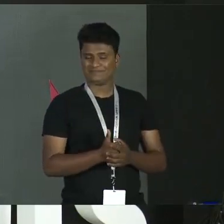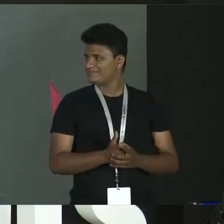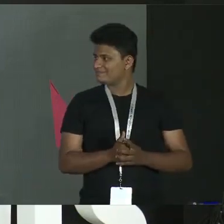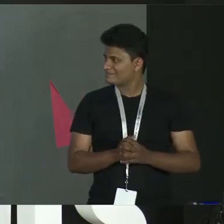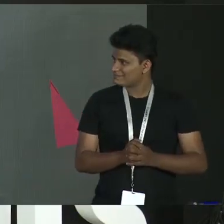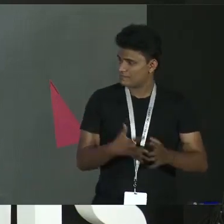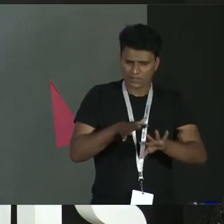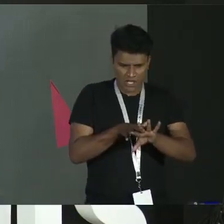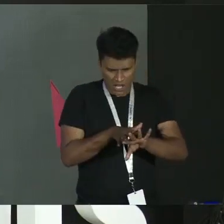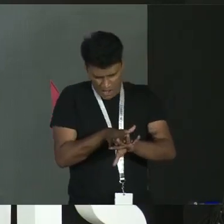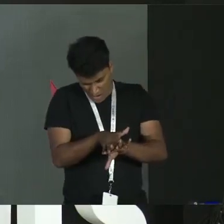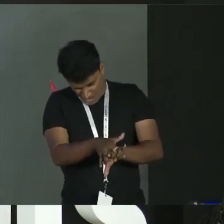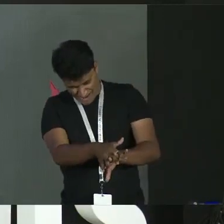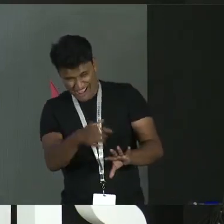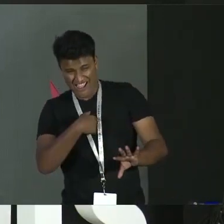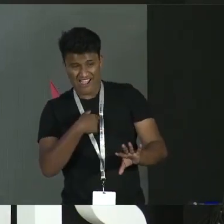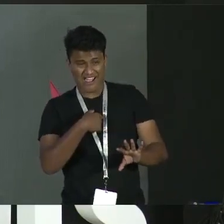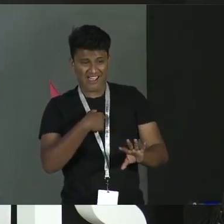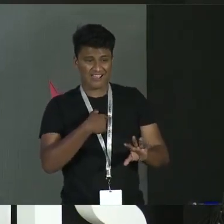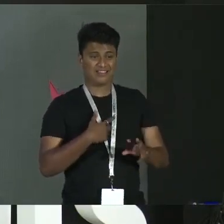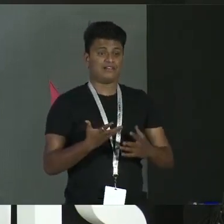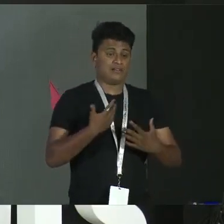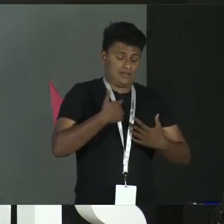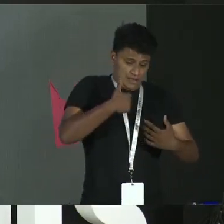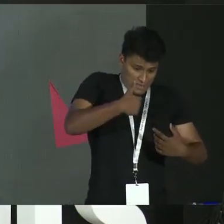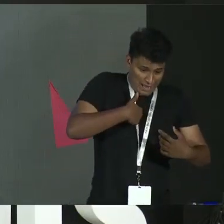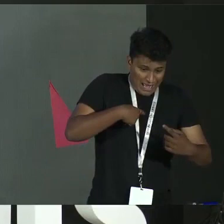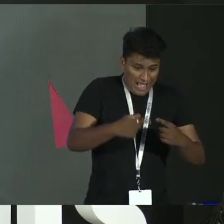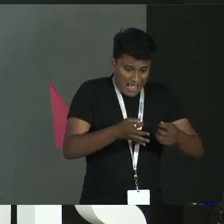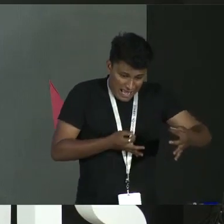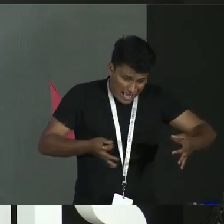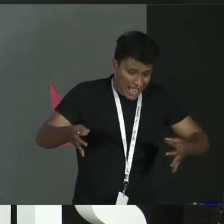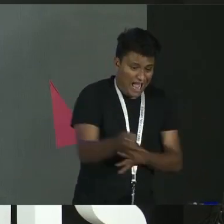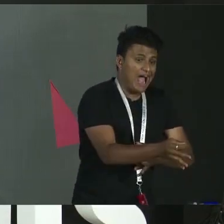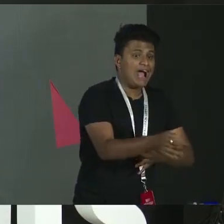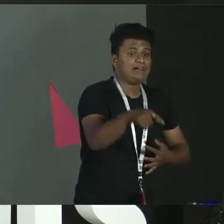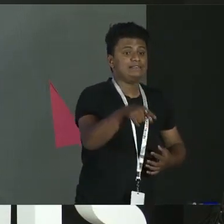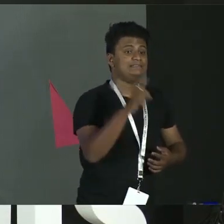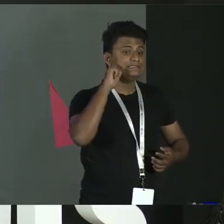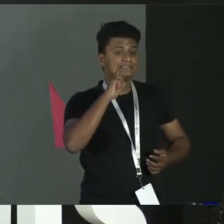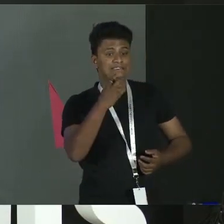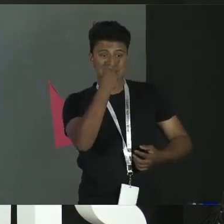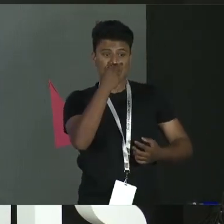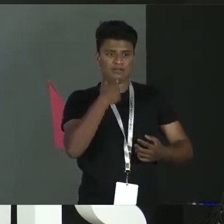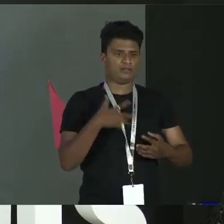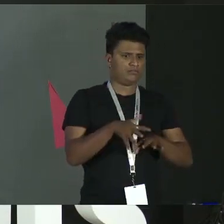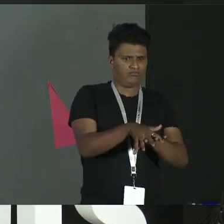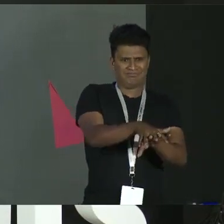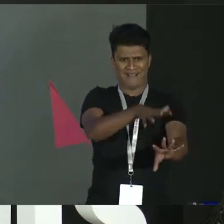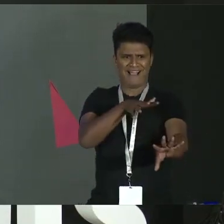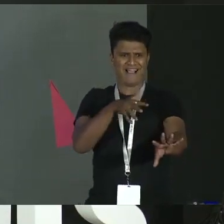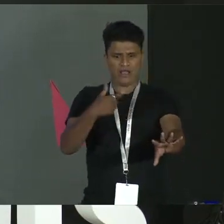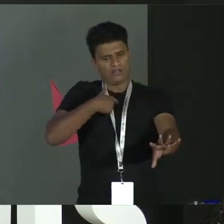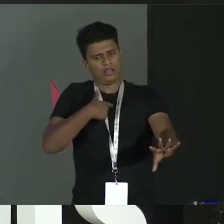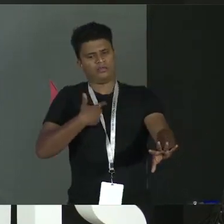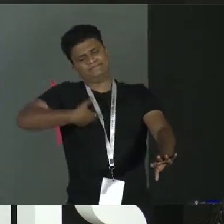going to be inclusive and adapt to my method of communication? Or is he going to be exclusionary and